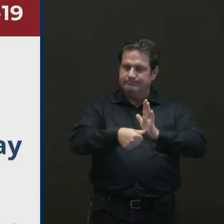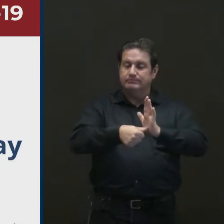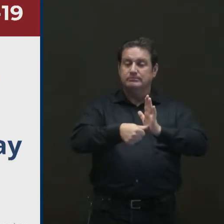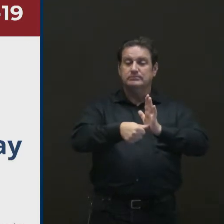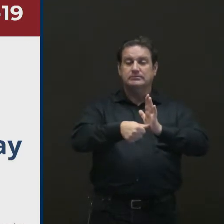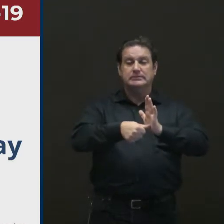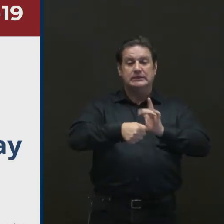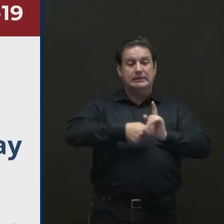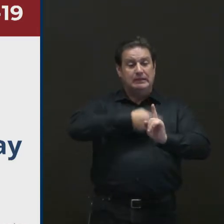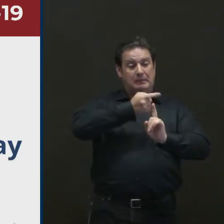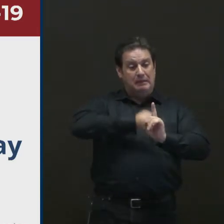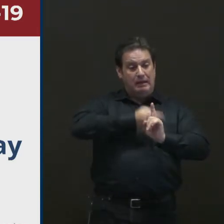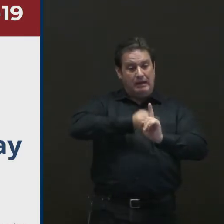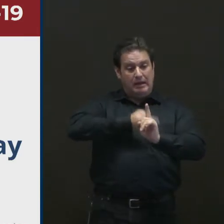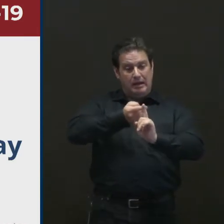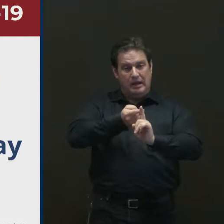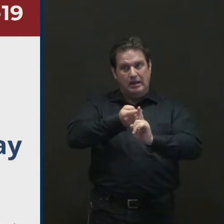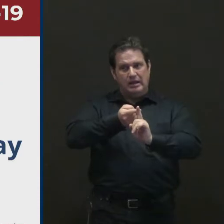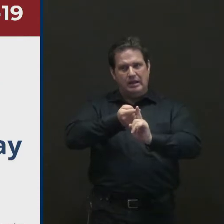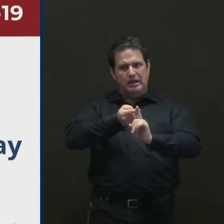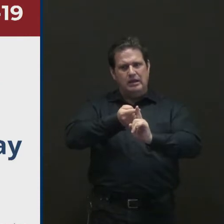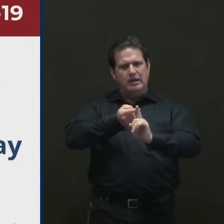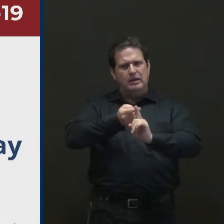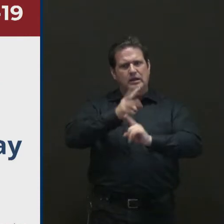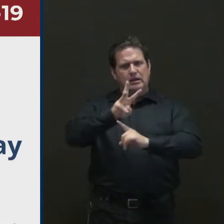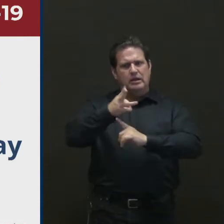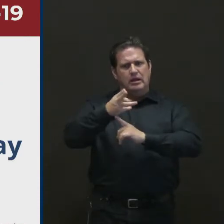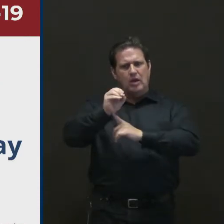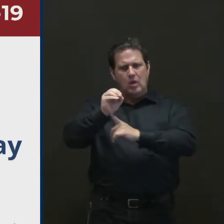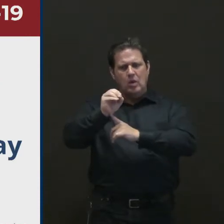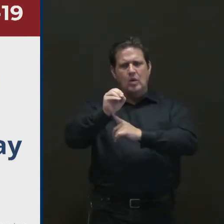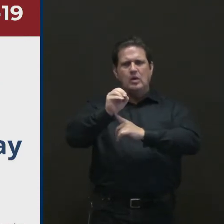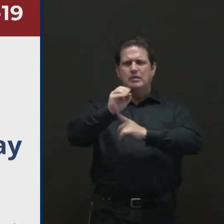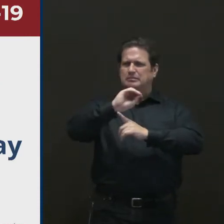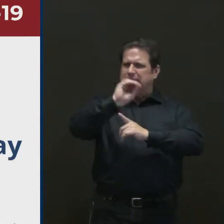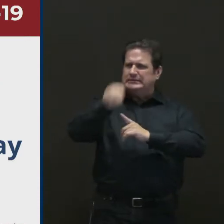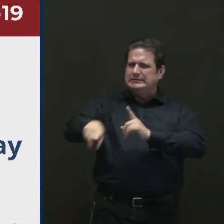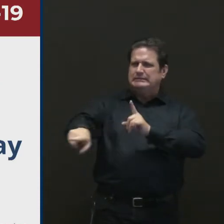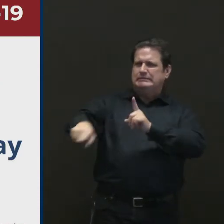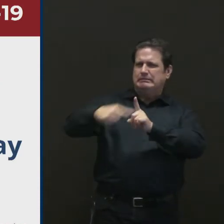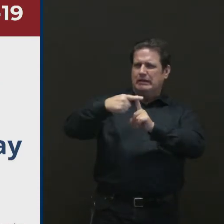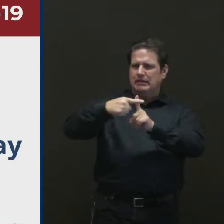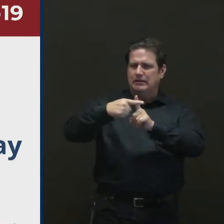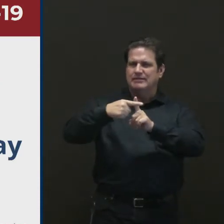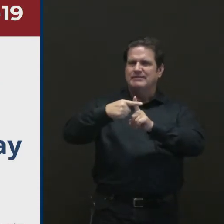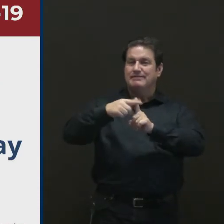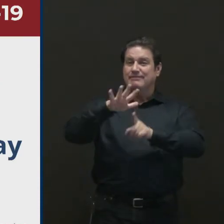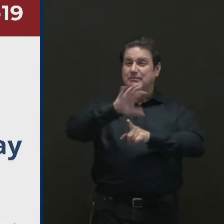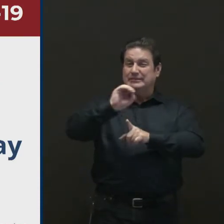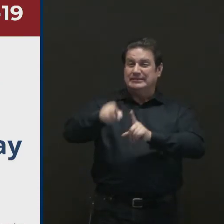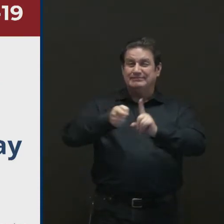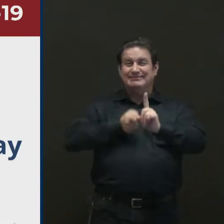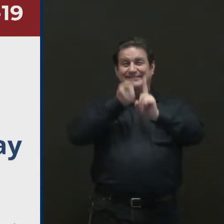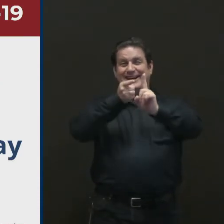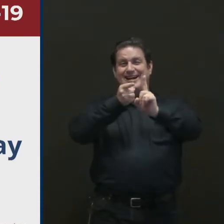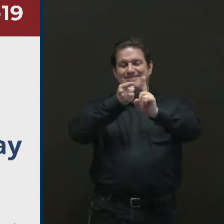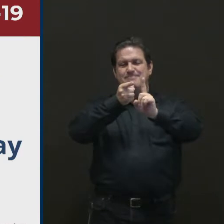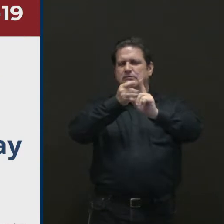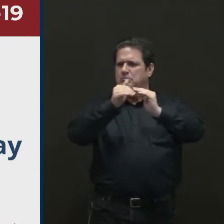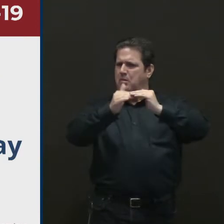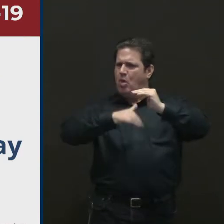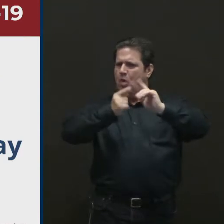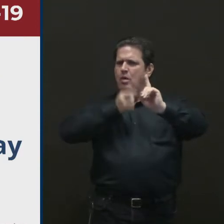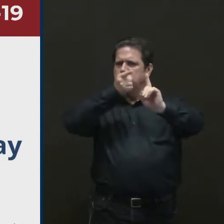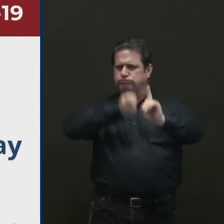for months now, our World Health Organization target on percent positive is 5%. We've been comfortably below